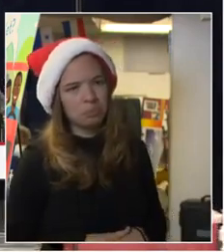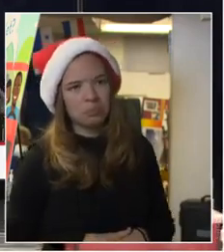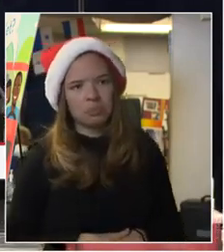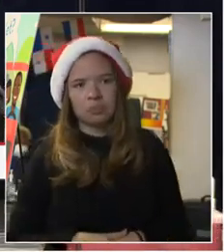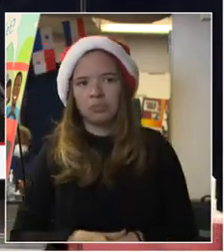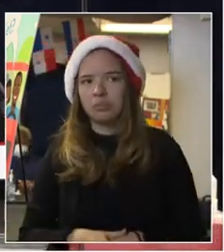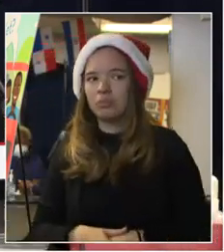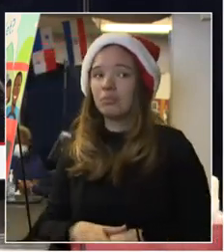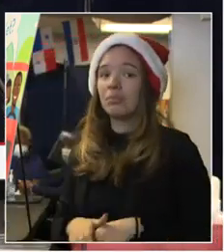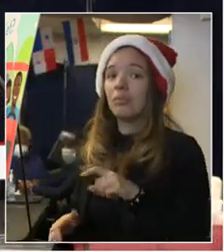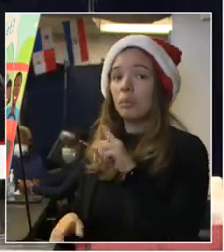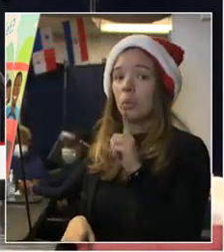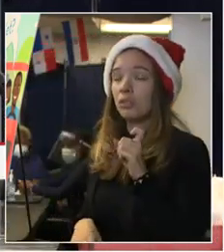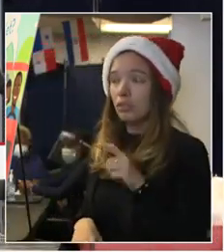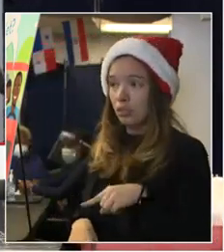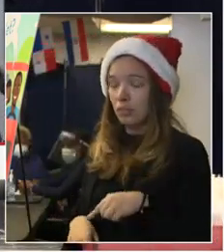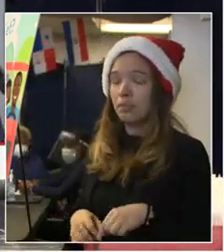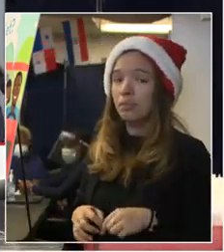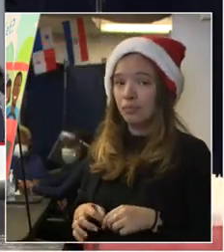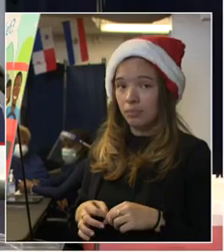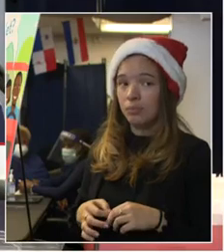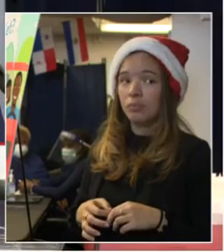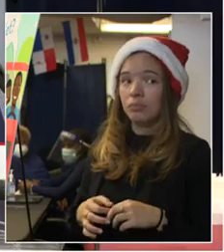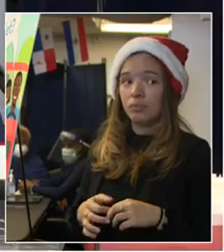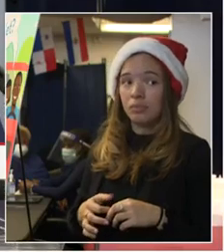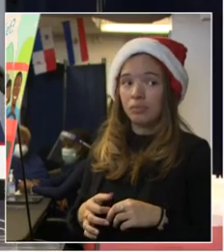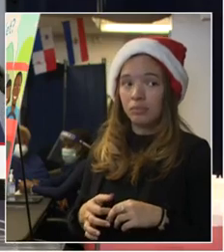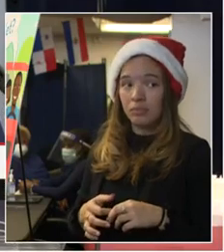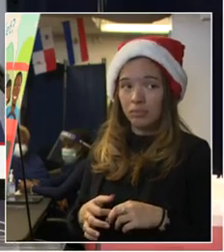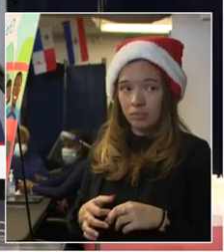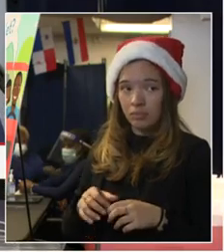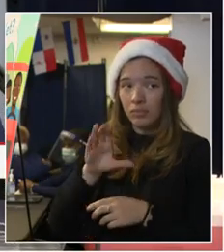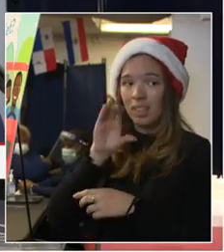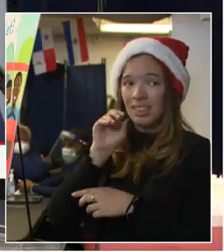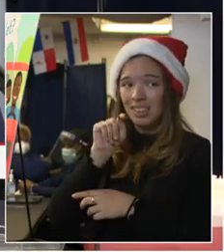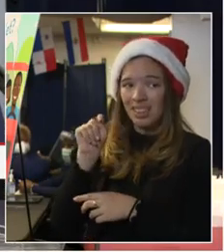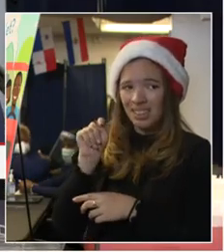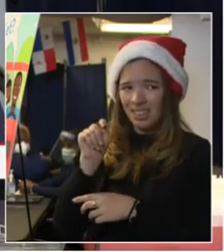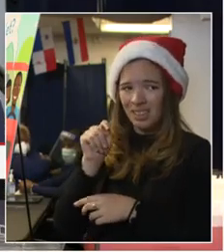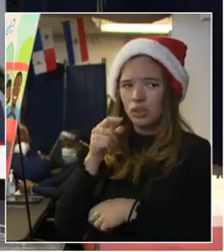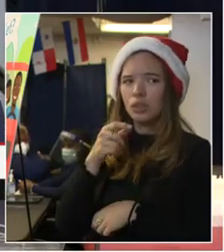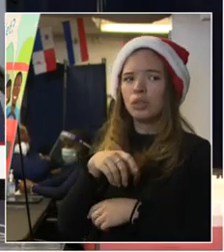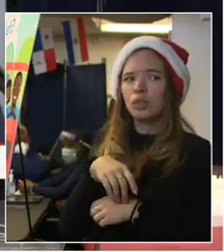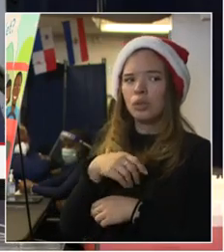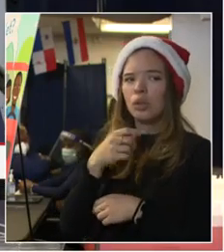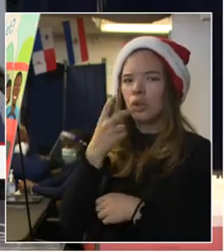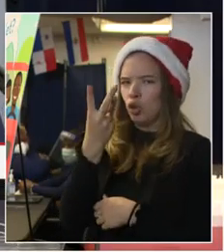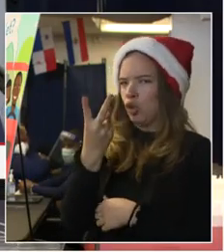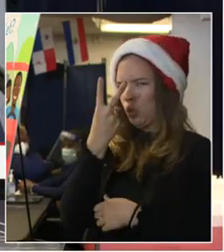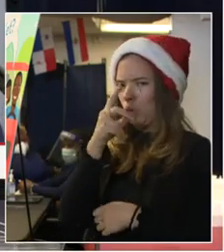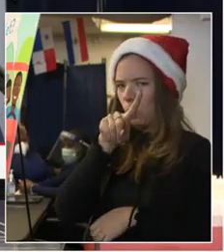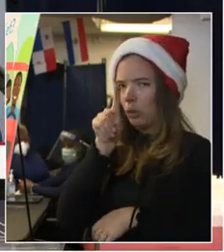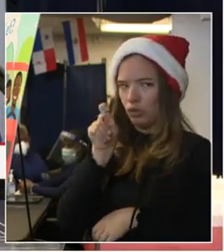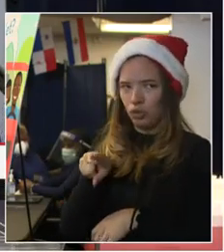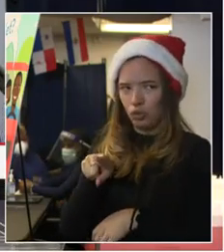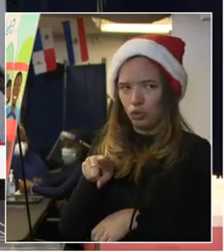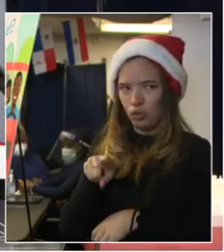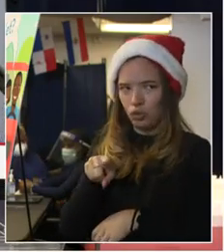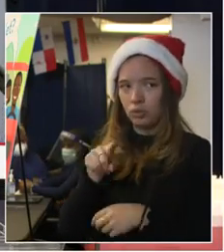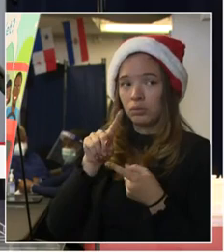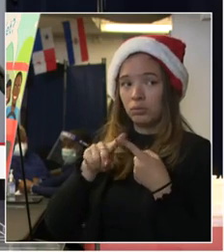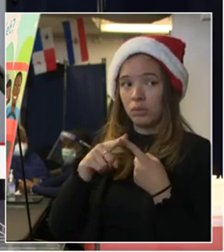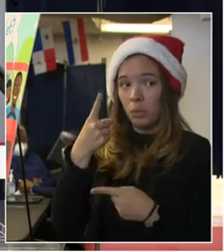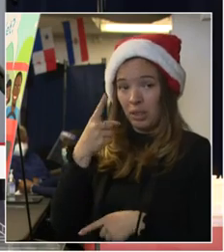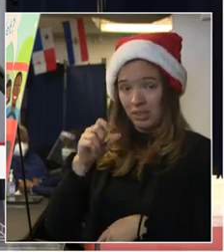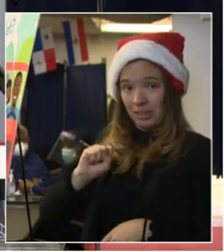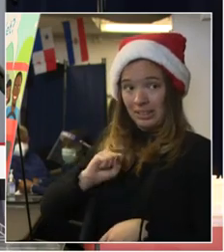Hi there. Excuse me, Scott Gelman with WTOP. Hi, just 2 quick questions. The first being, looking at the staffing situation, is there